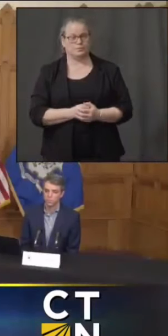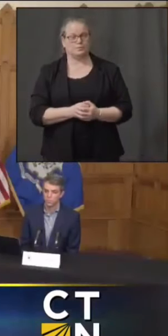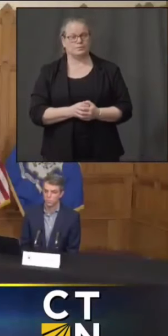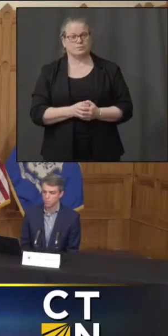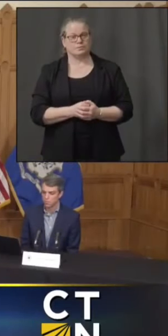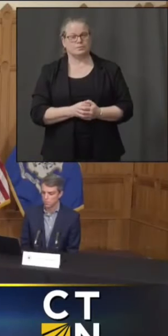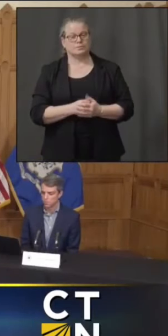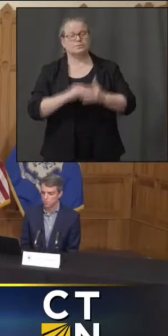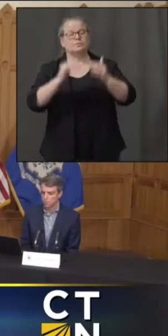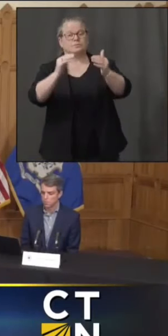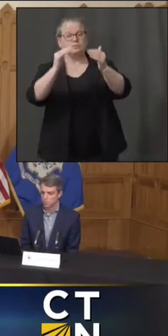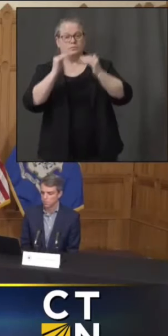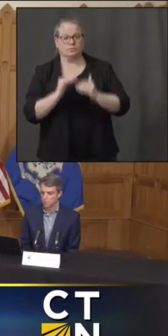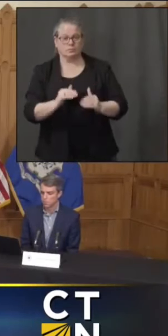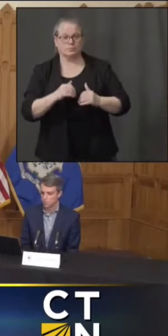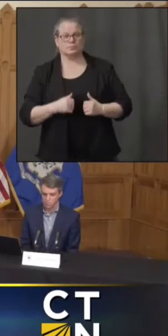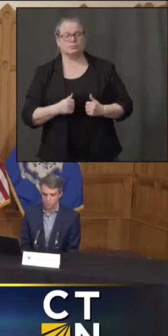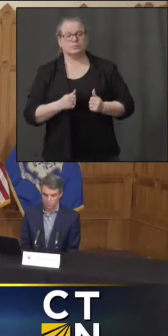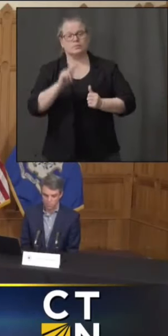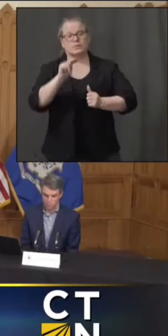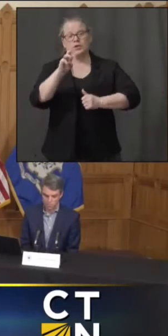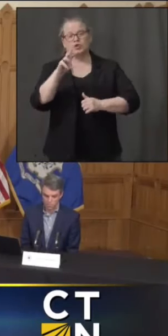Move along next to News 8.